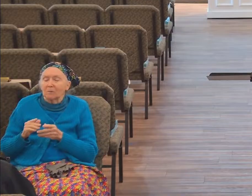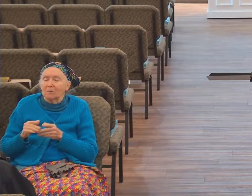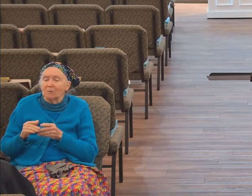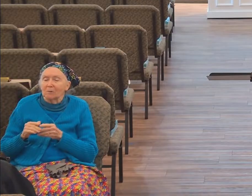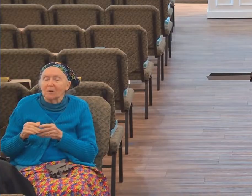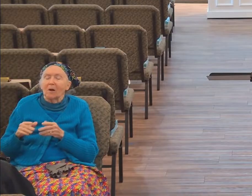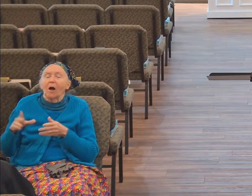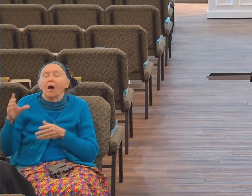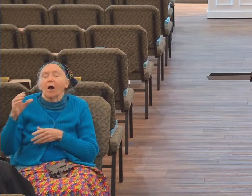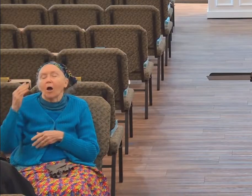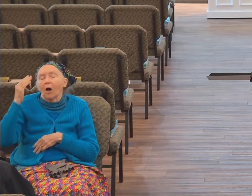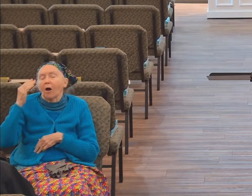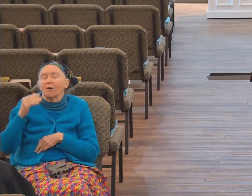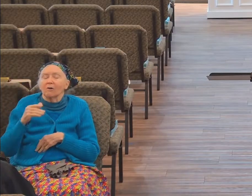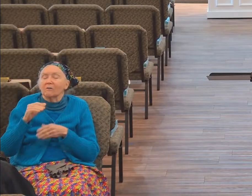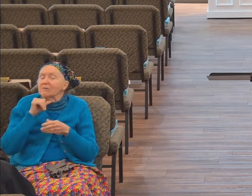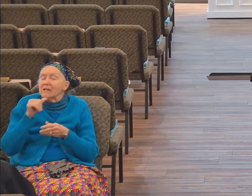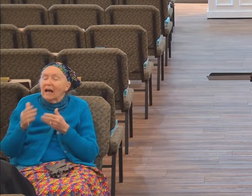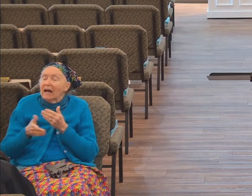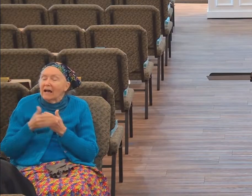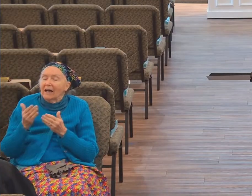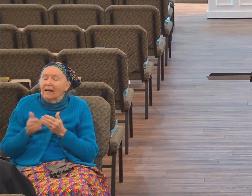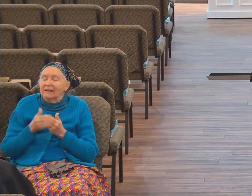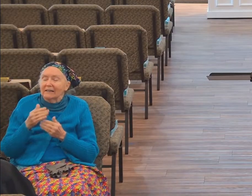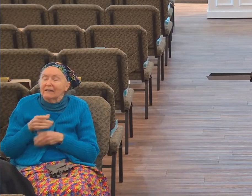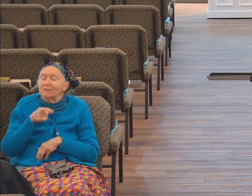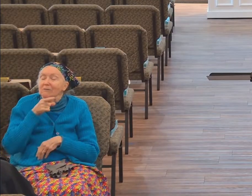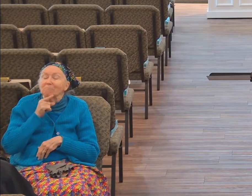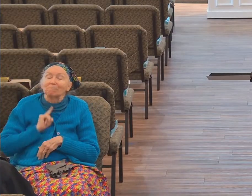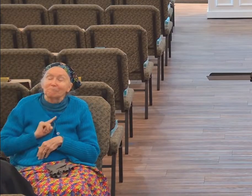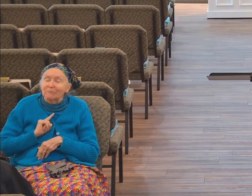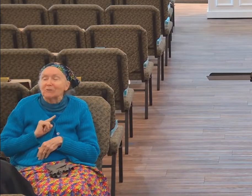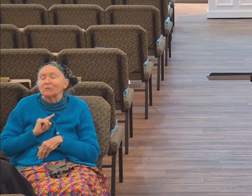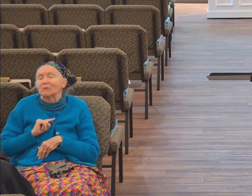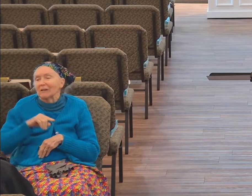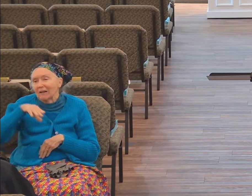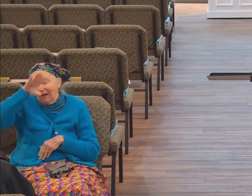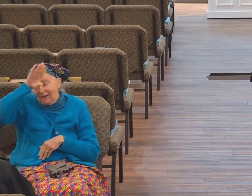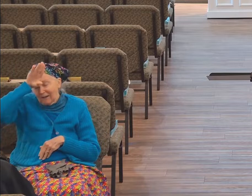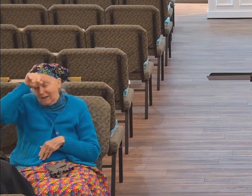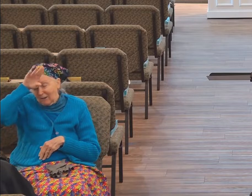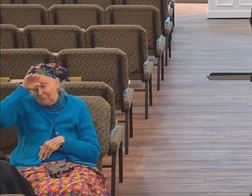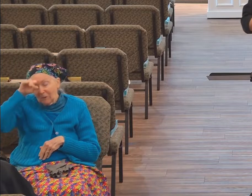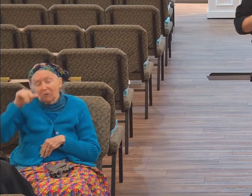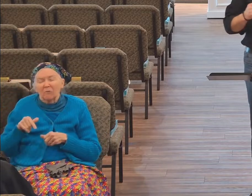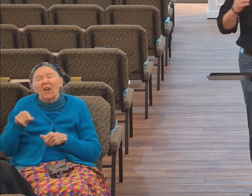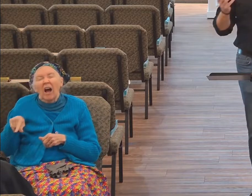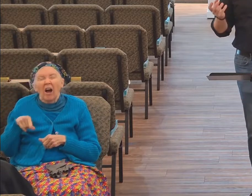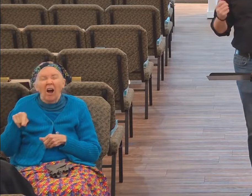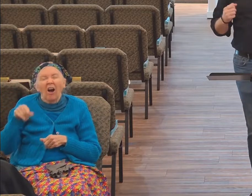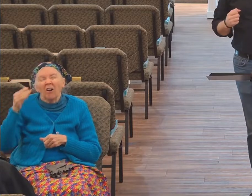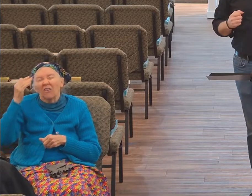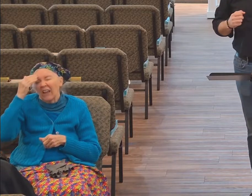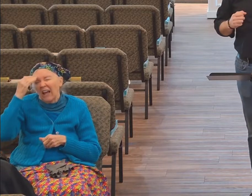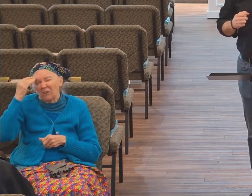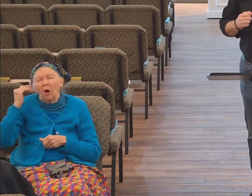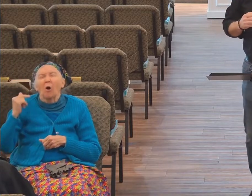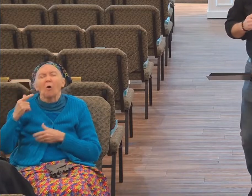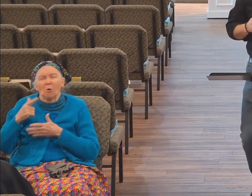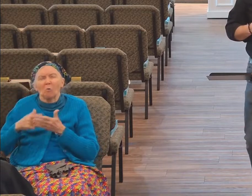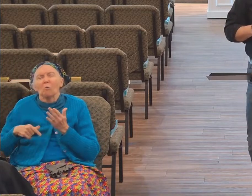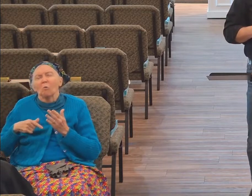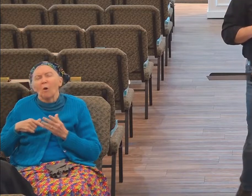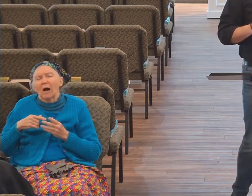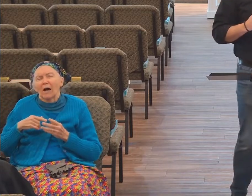look for. You knew what to cite when you saw people. You knew what to expect, or at least you thought, right?